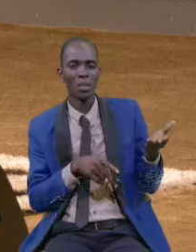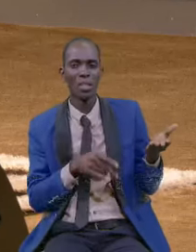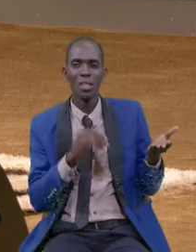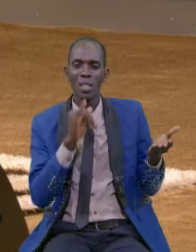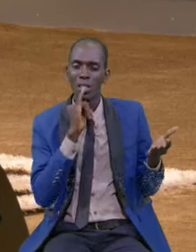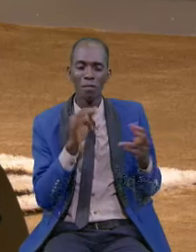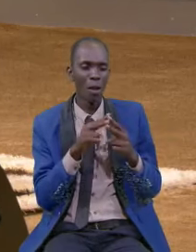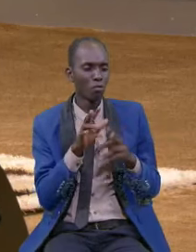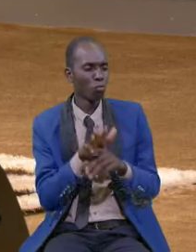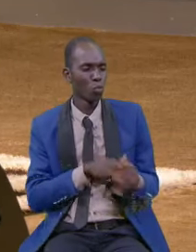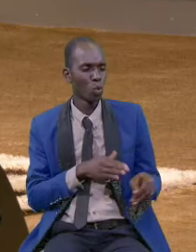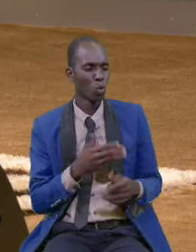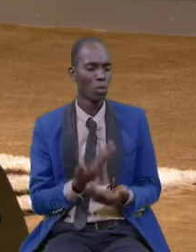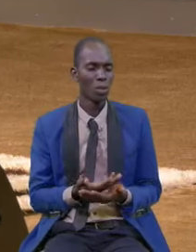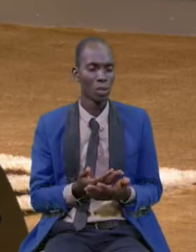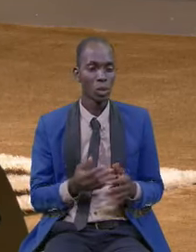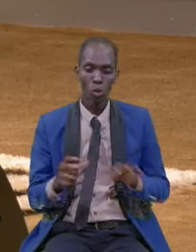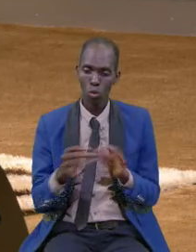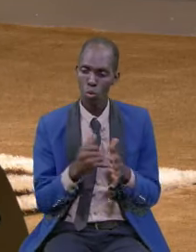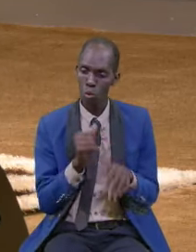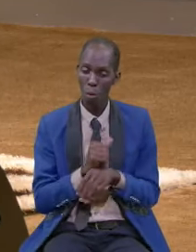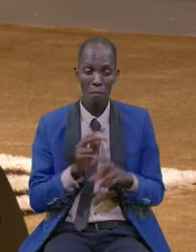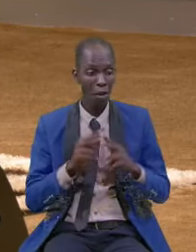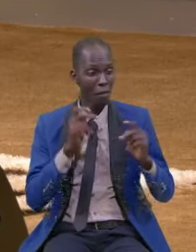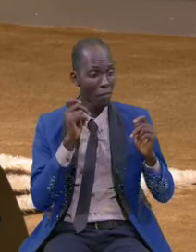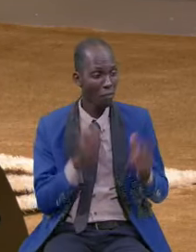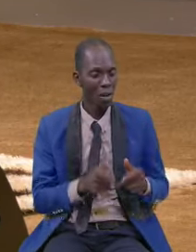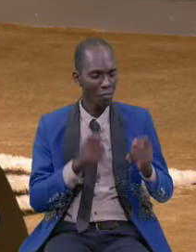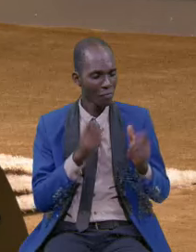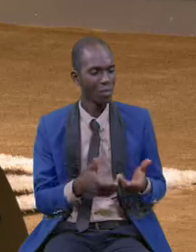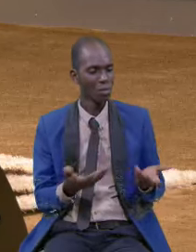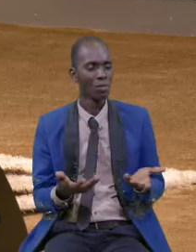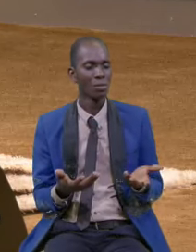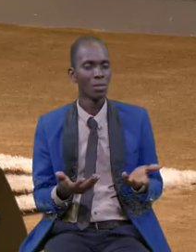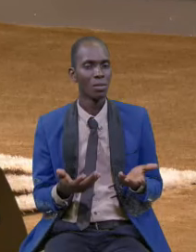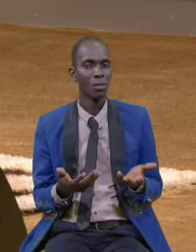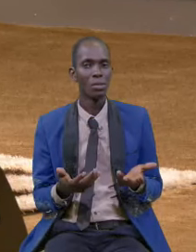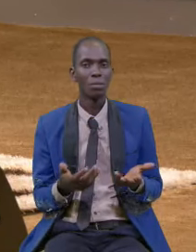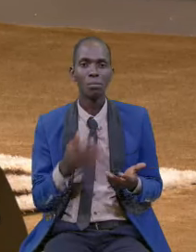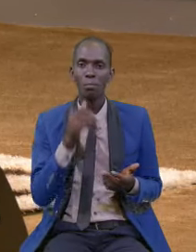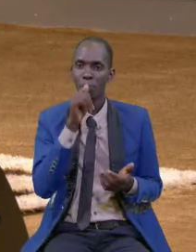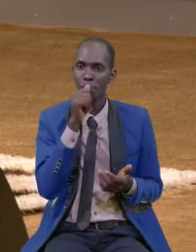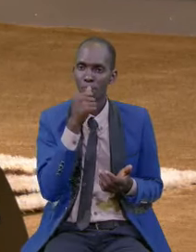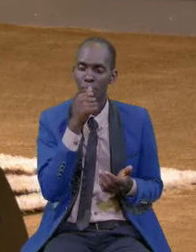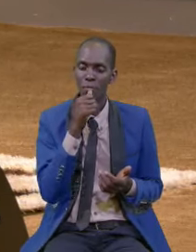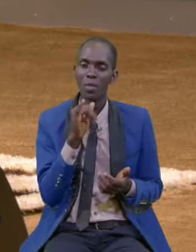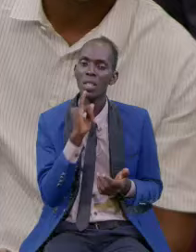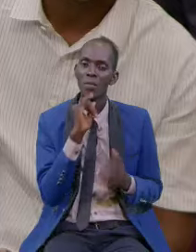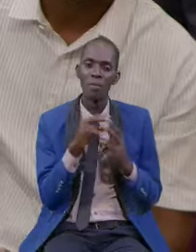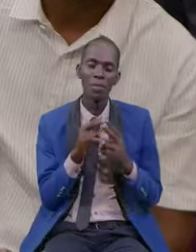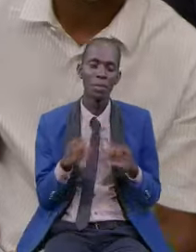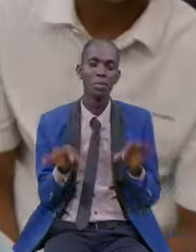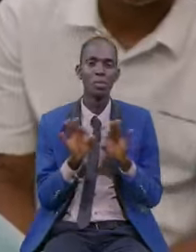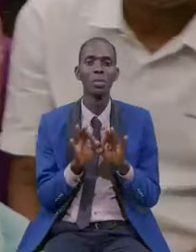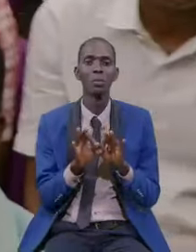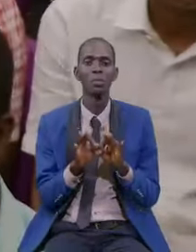slow for me. Do it in time. Do it quickly. Patience necessary. And